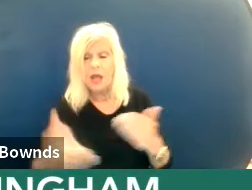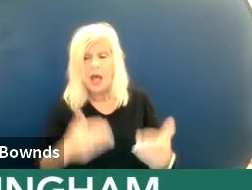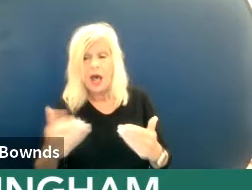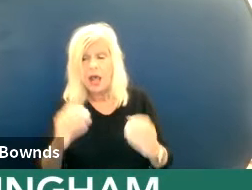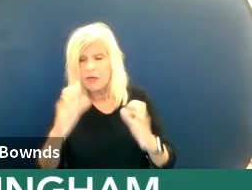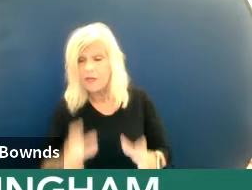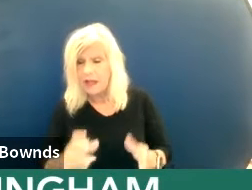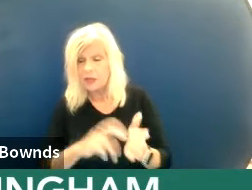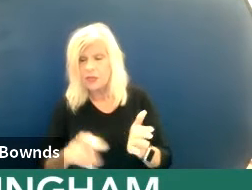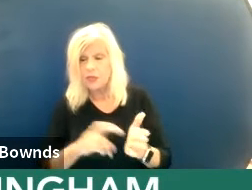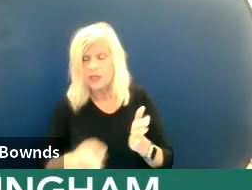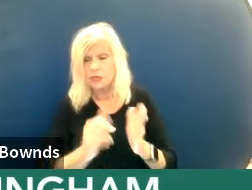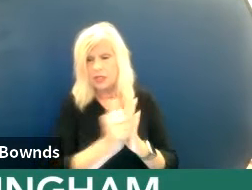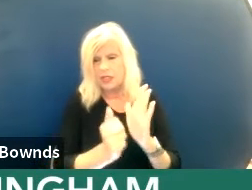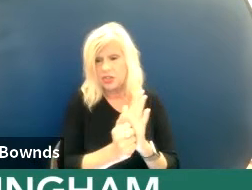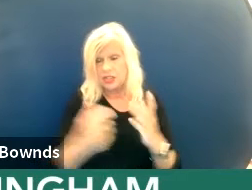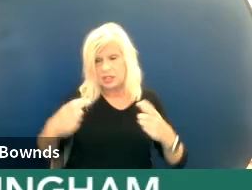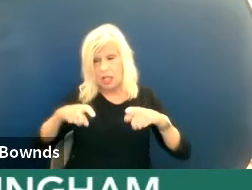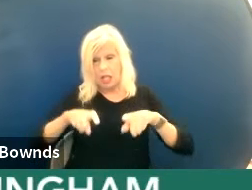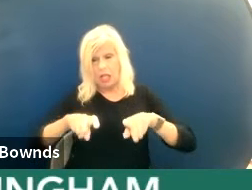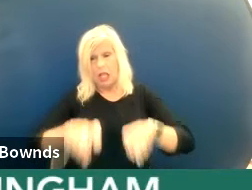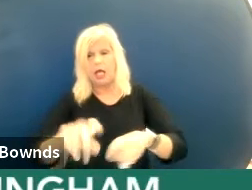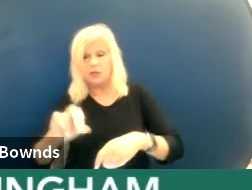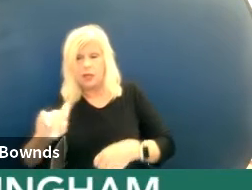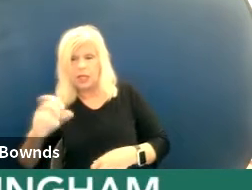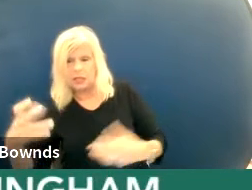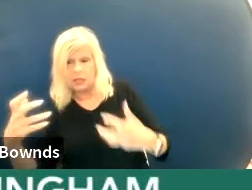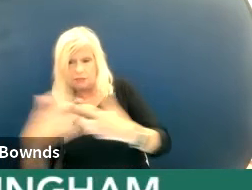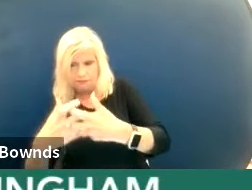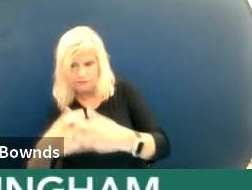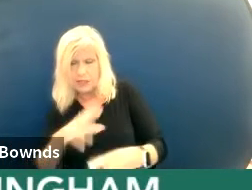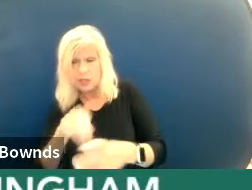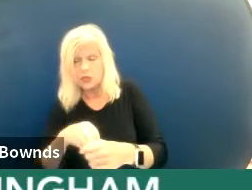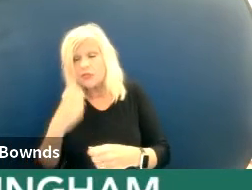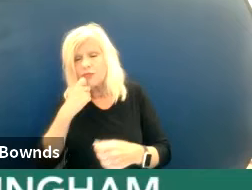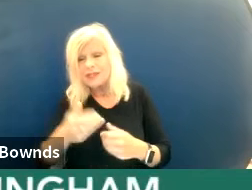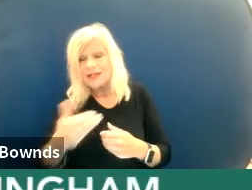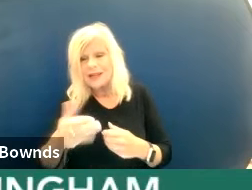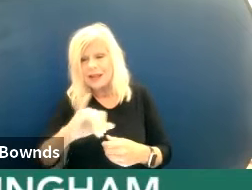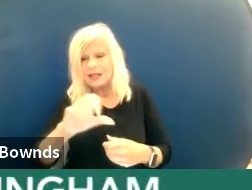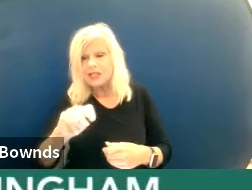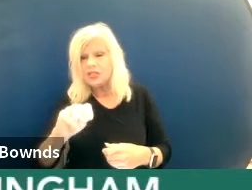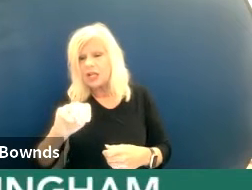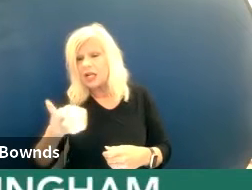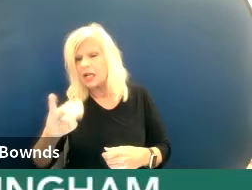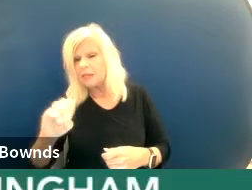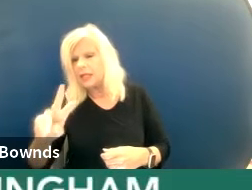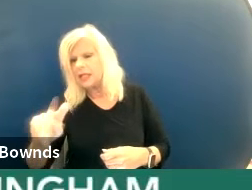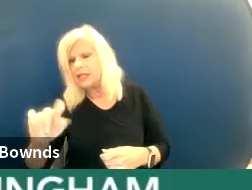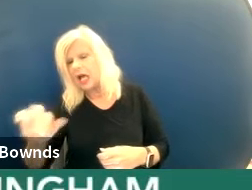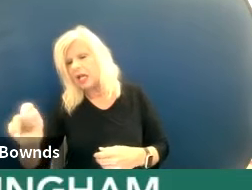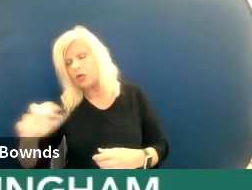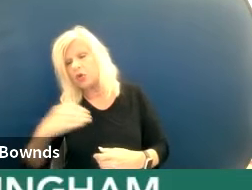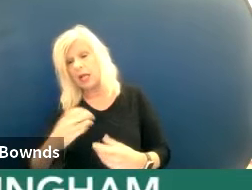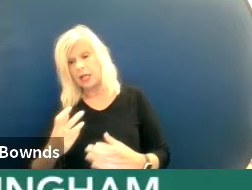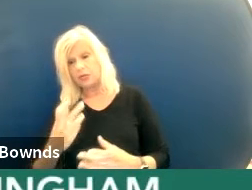with research agendas aligned to that of RECTech, including recent hires of Jamie Tyler, who will have a joint